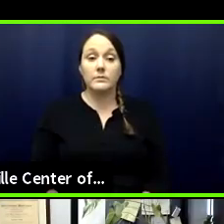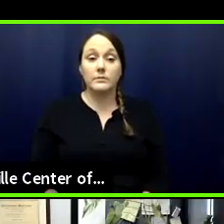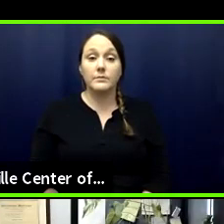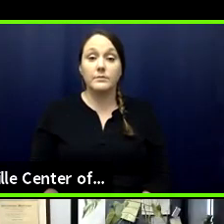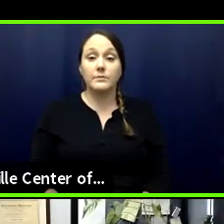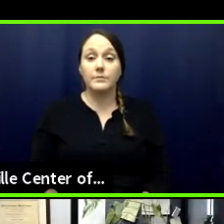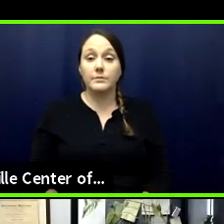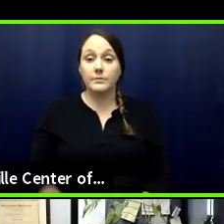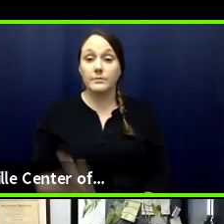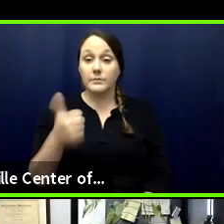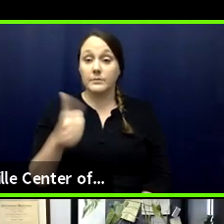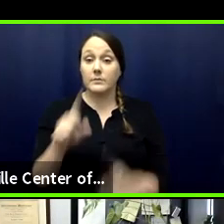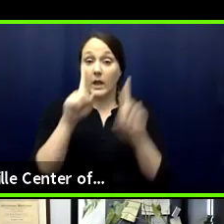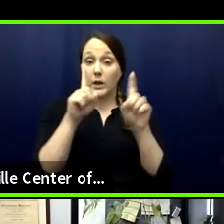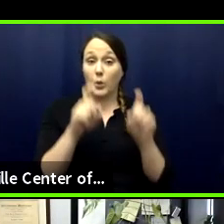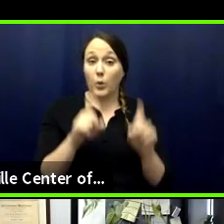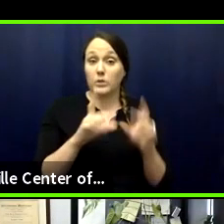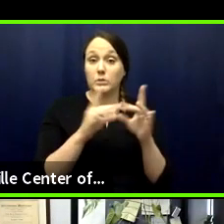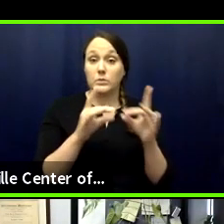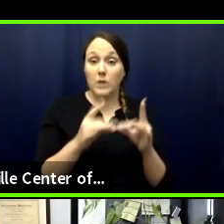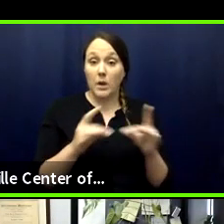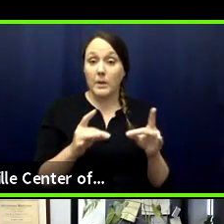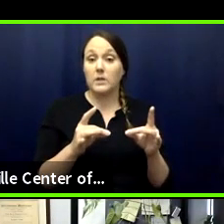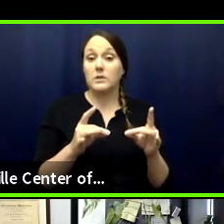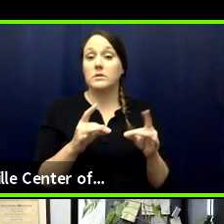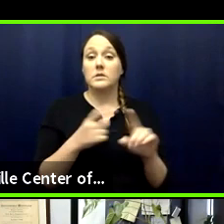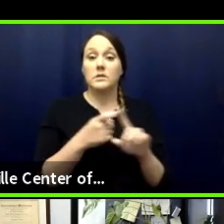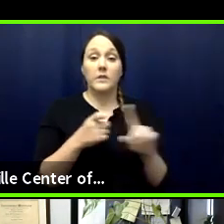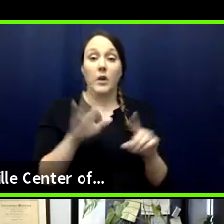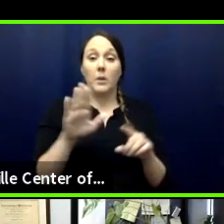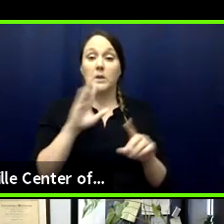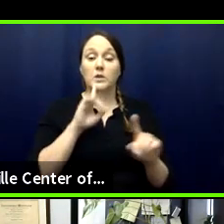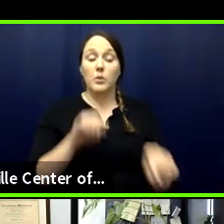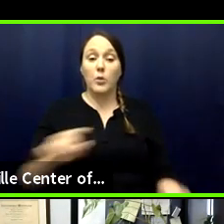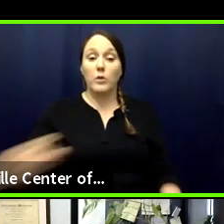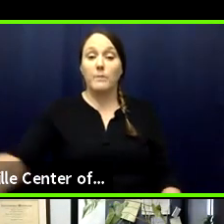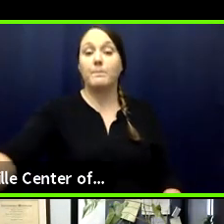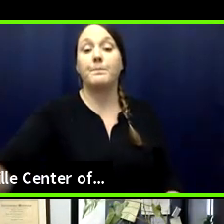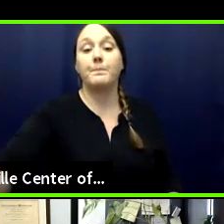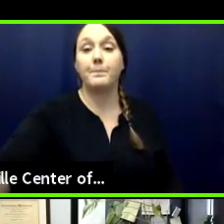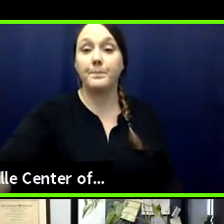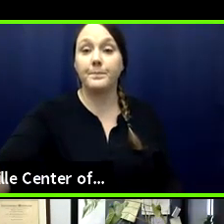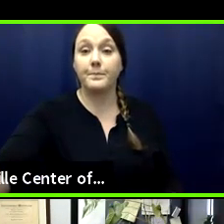Any questions or comment from the board on Dr. Shamia's report?